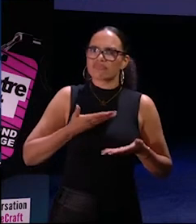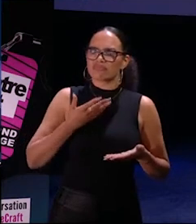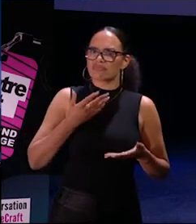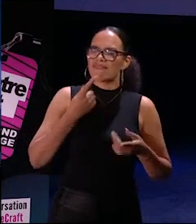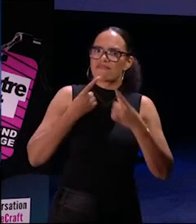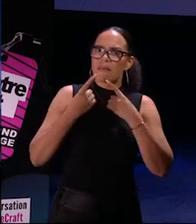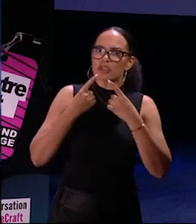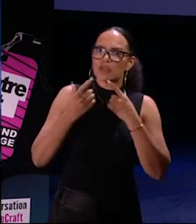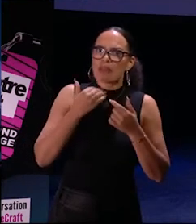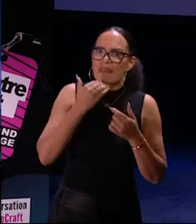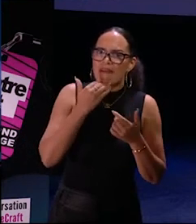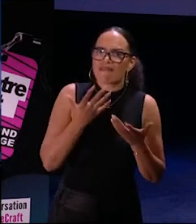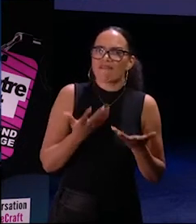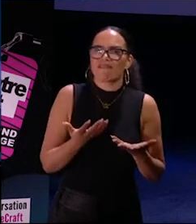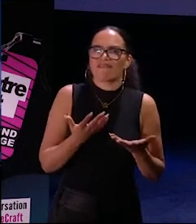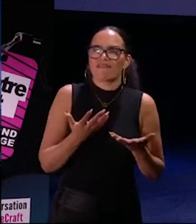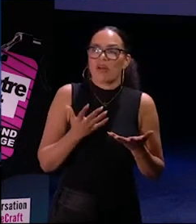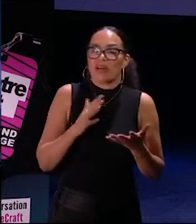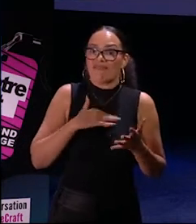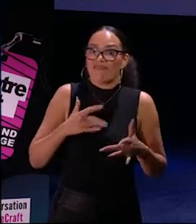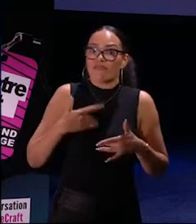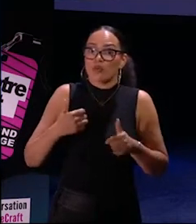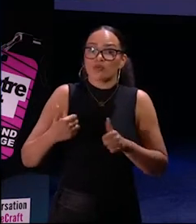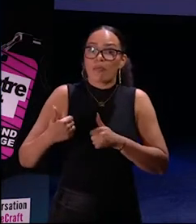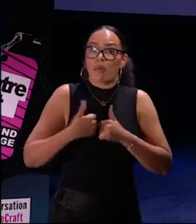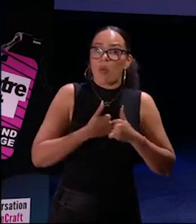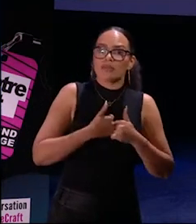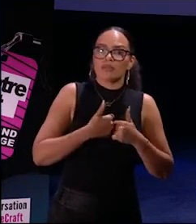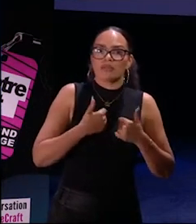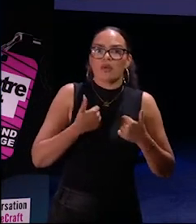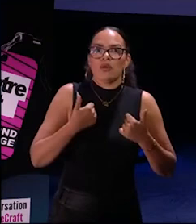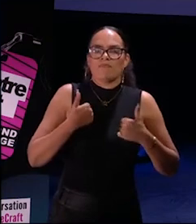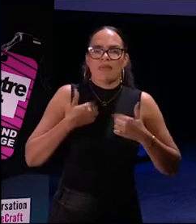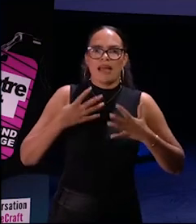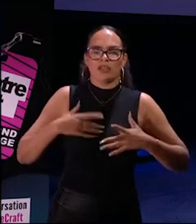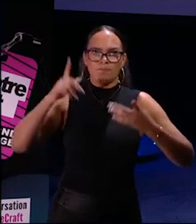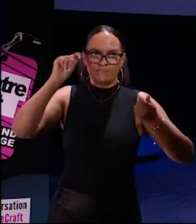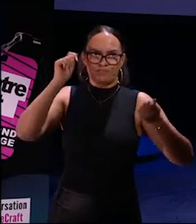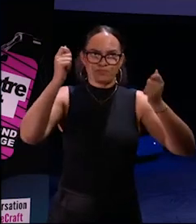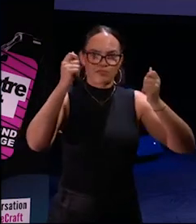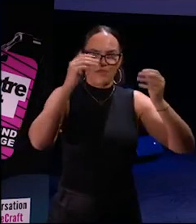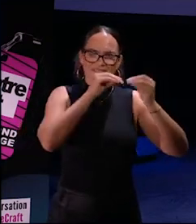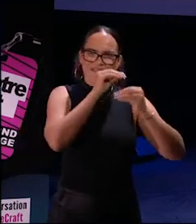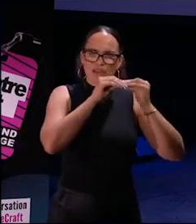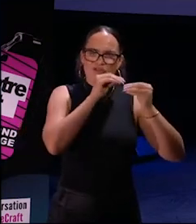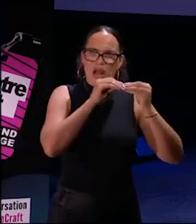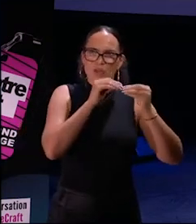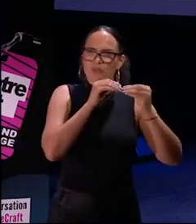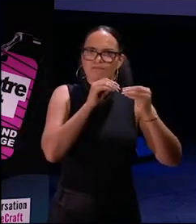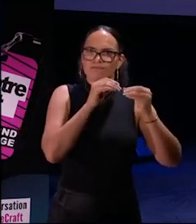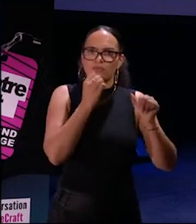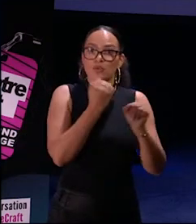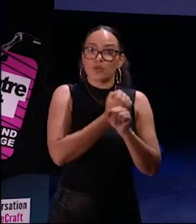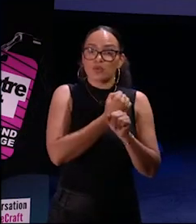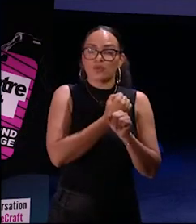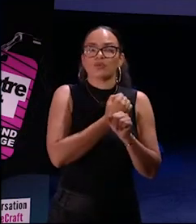actually get any kind of support. So I had to pivot and figure out what to do. And I ended up